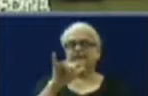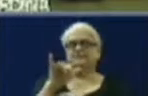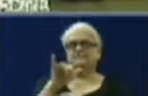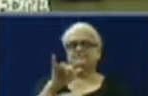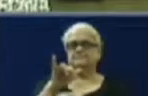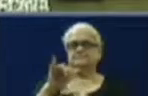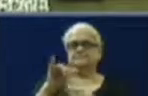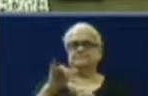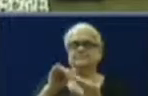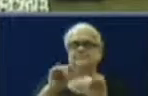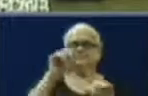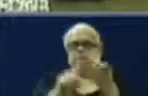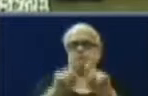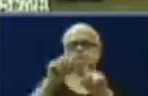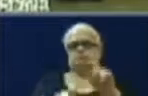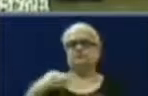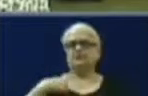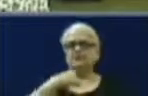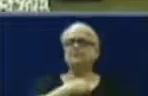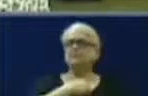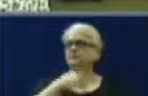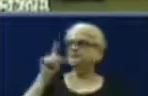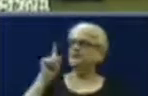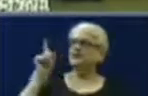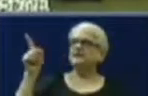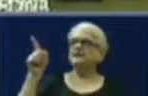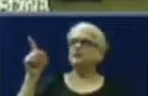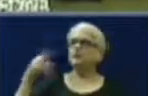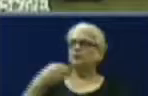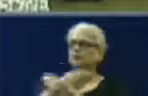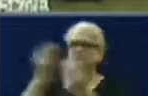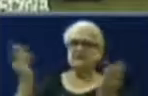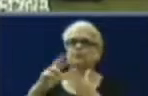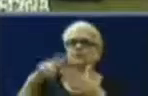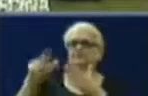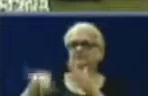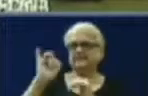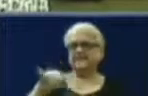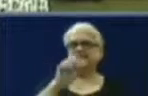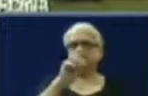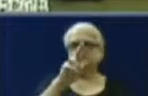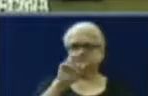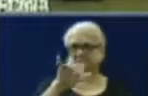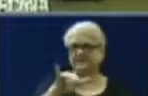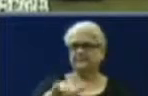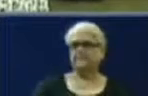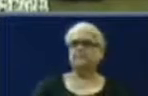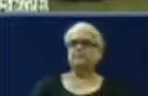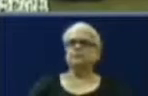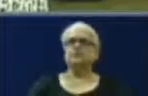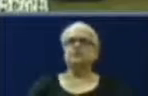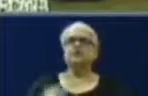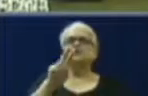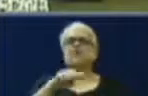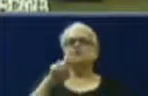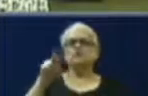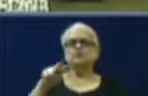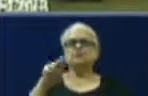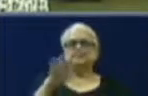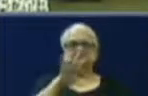those results. Of the 29 members currently providing services at MDA, 22 responded. That's slightly